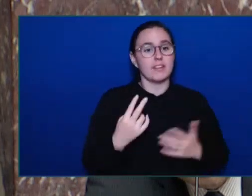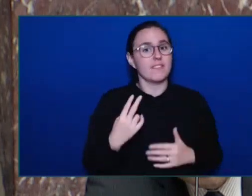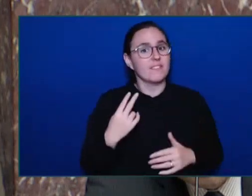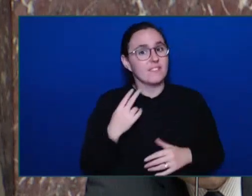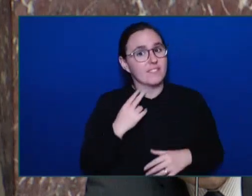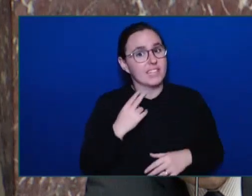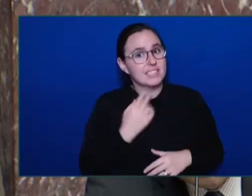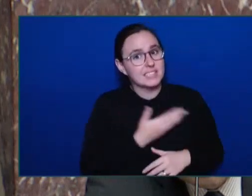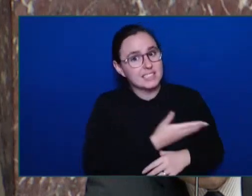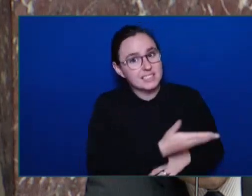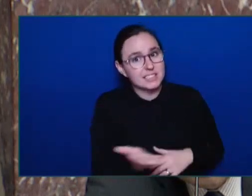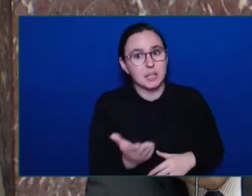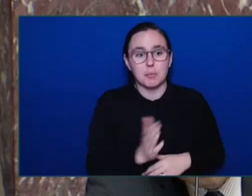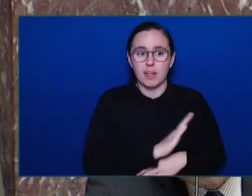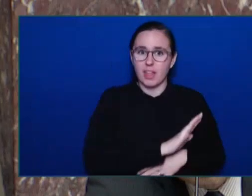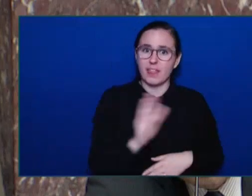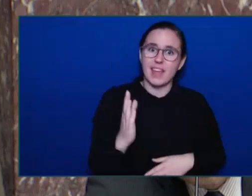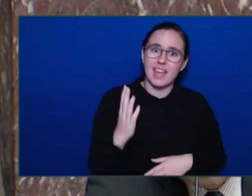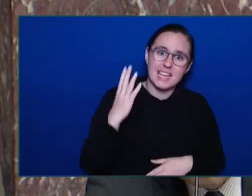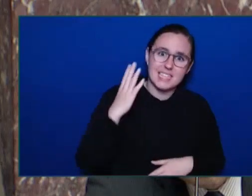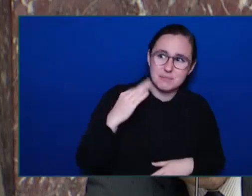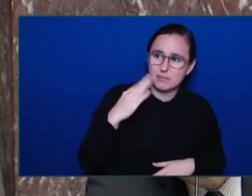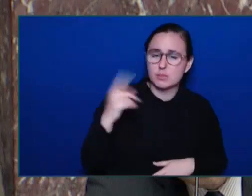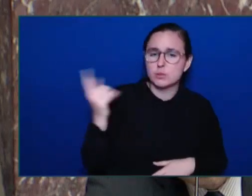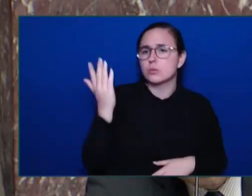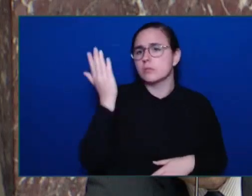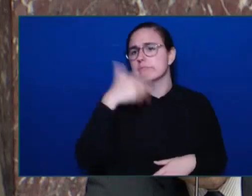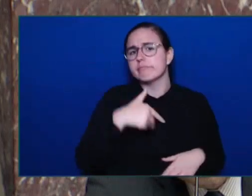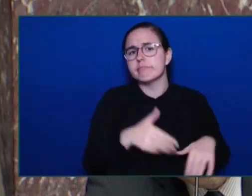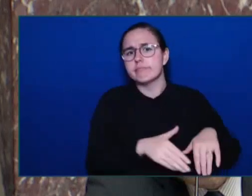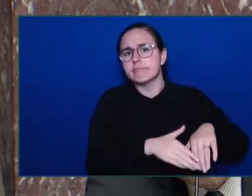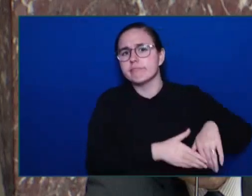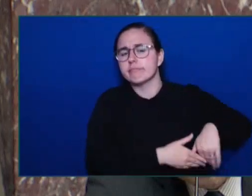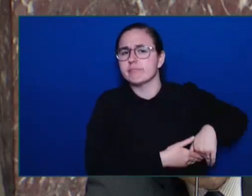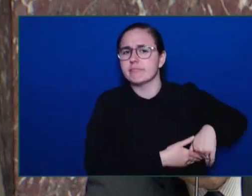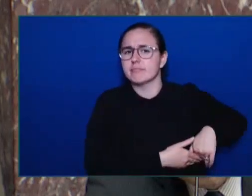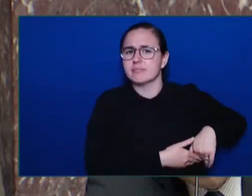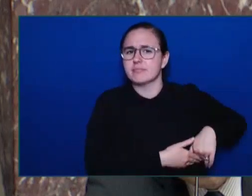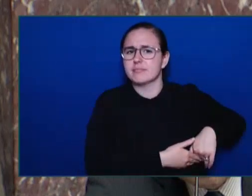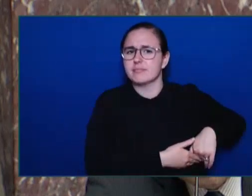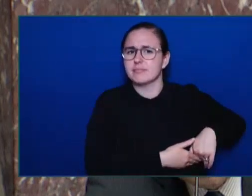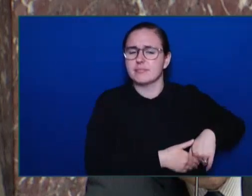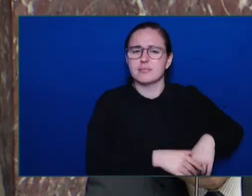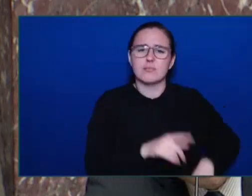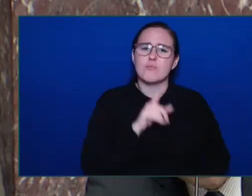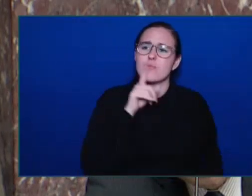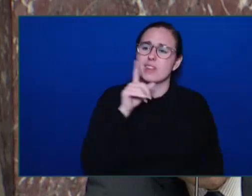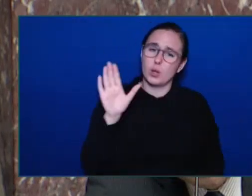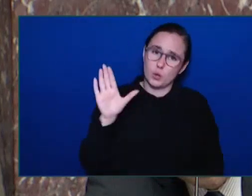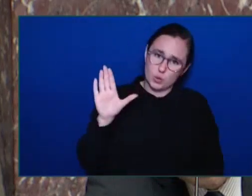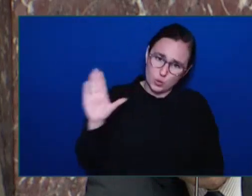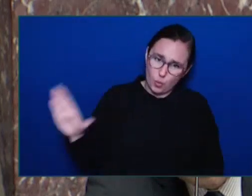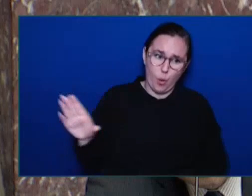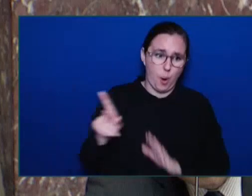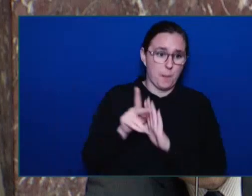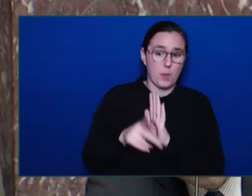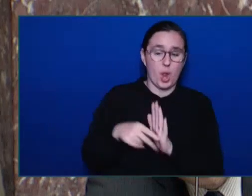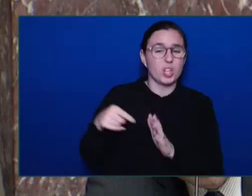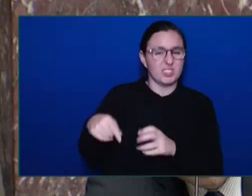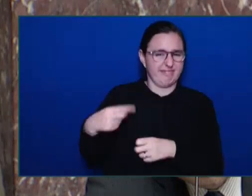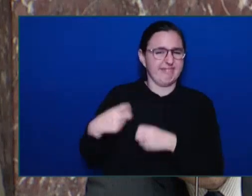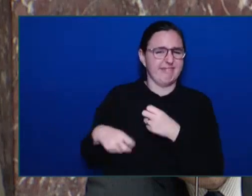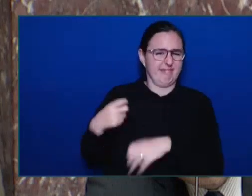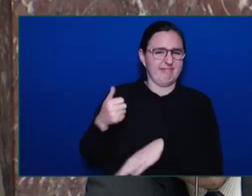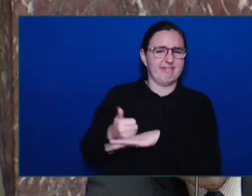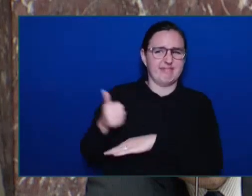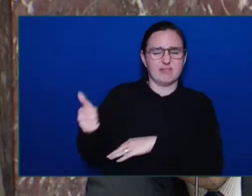is absolutely this Premier's soft on crime policies and his decision to warehouse some of the most vulnerable